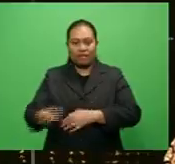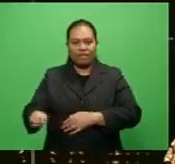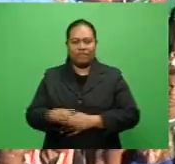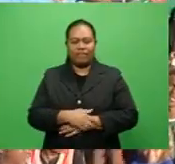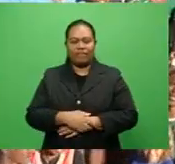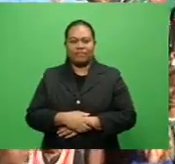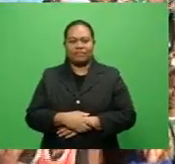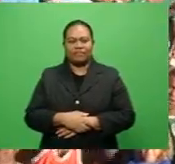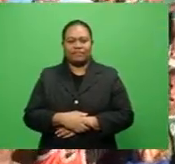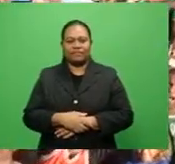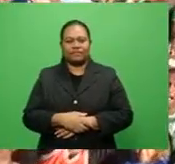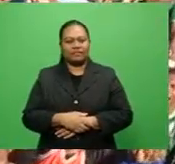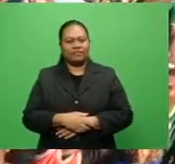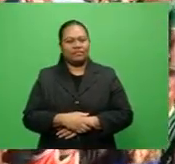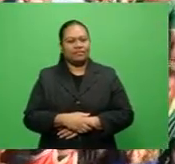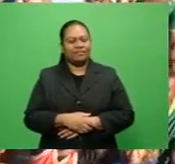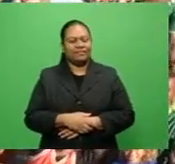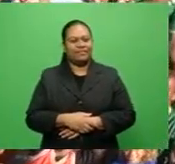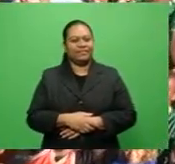more.